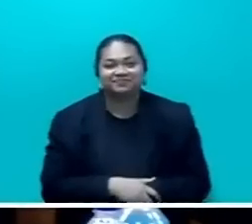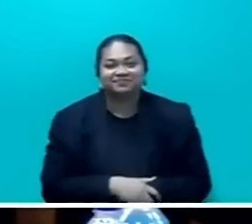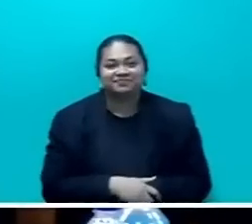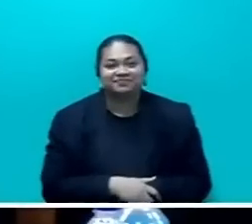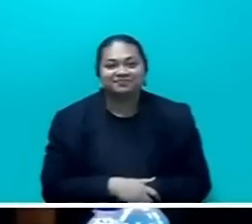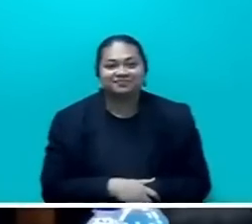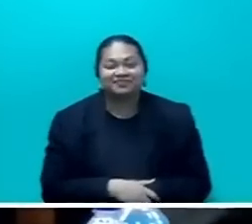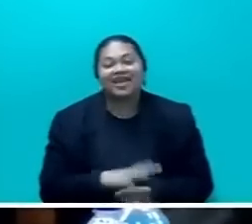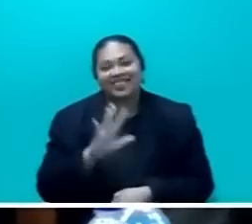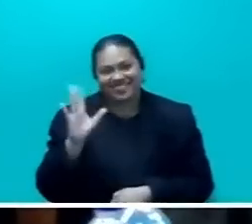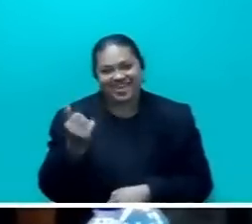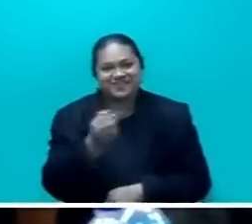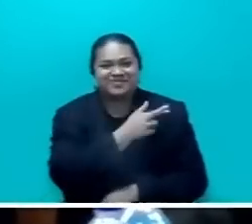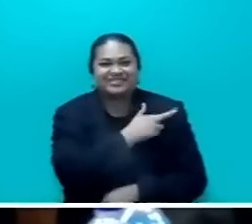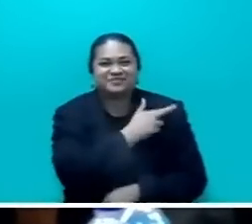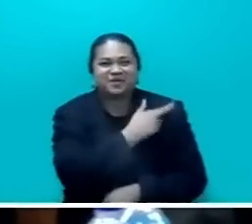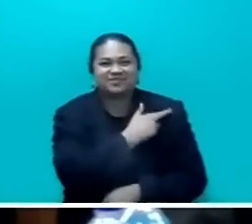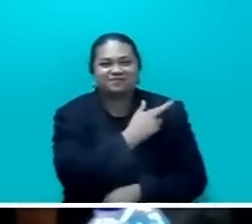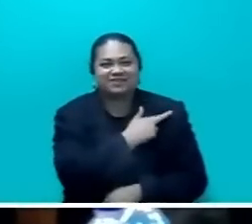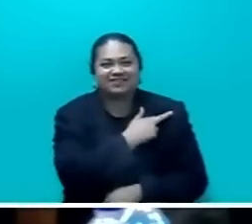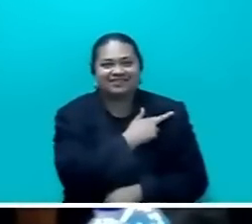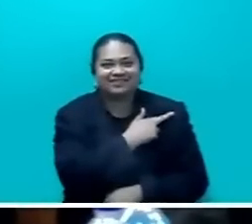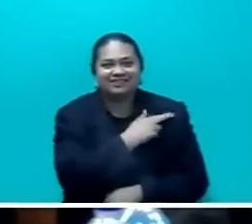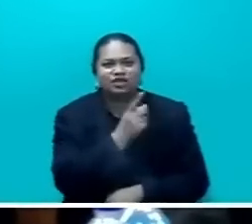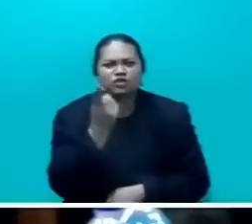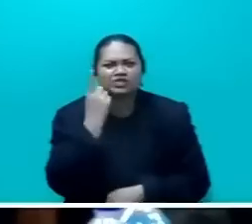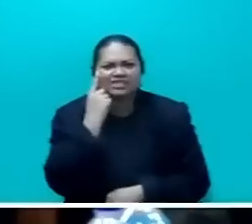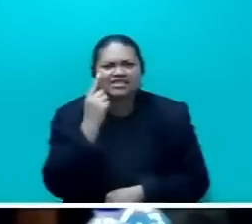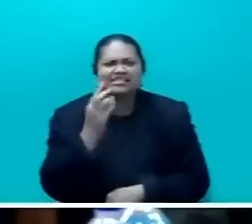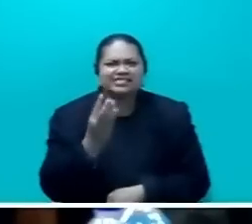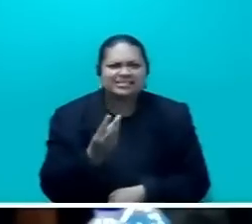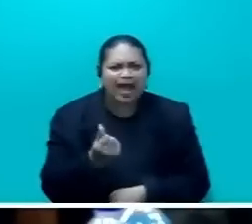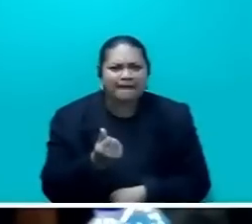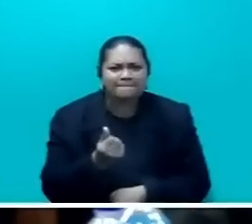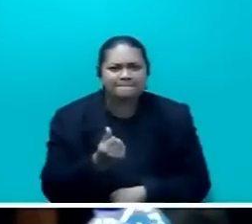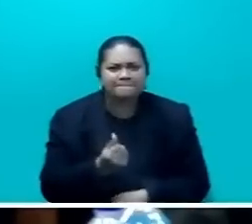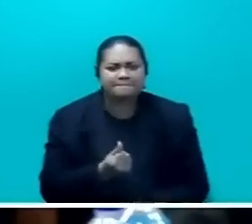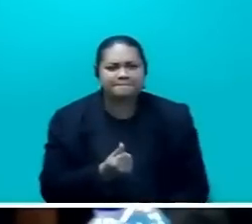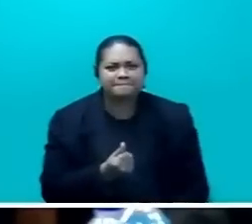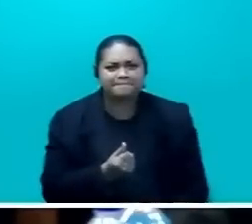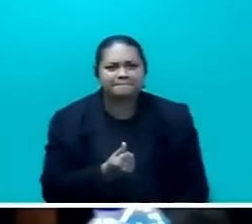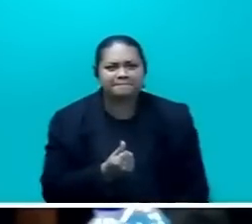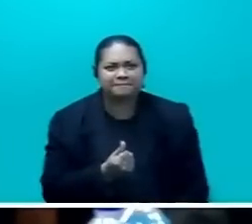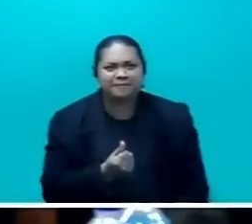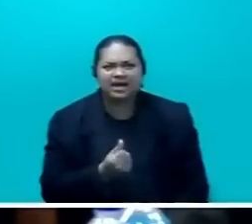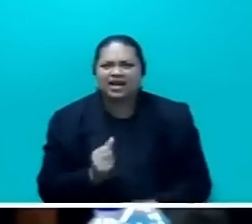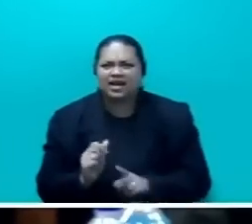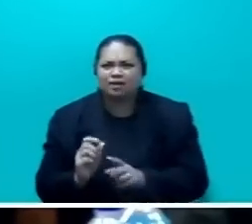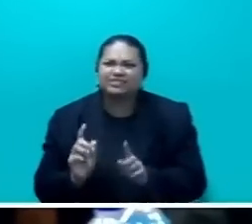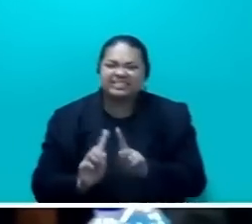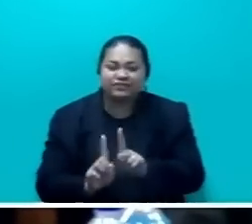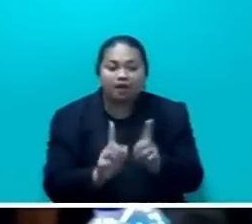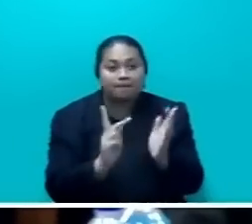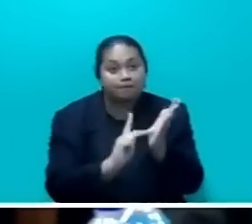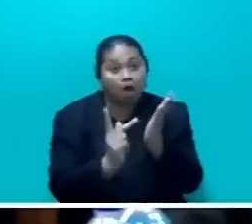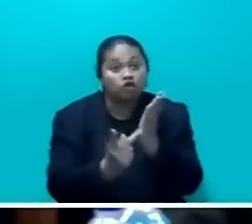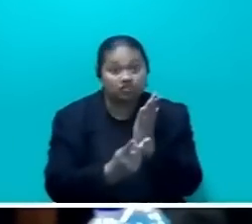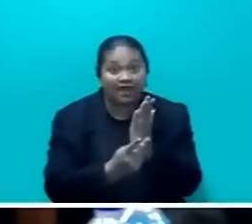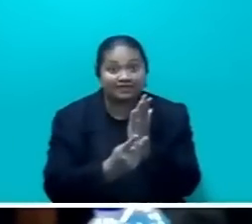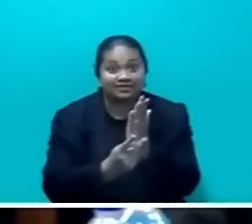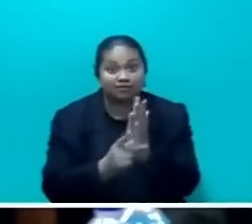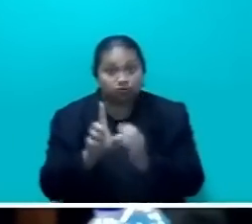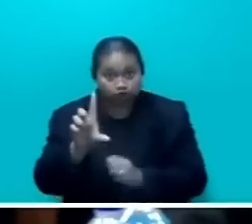they are responsible. You look at some of the capital projects, and he